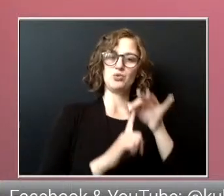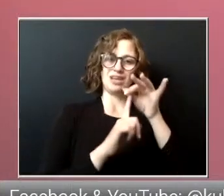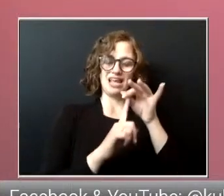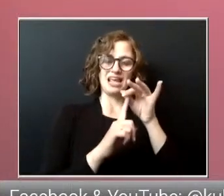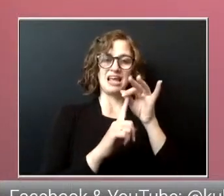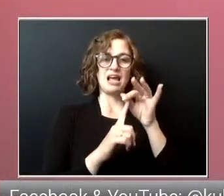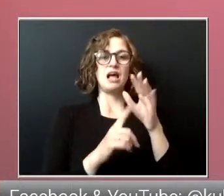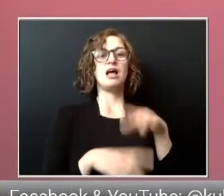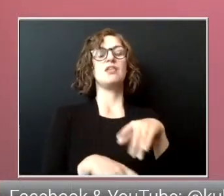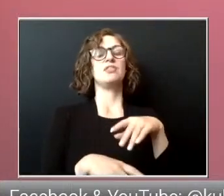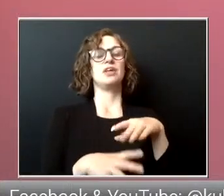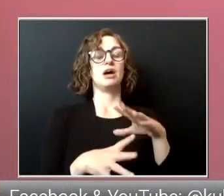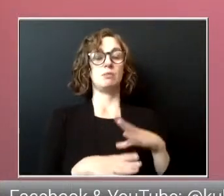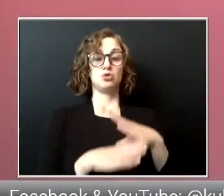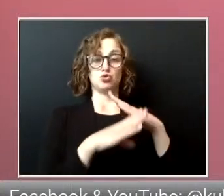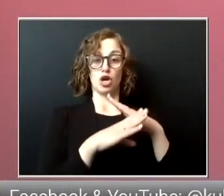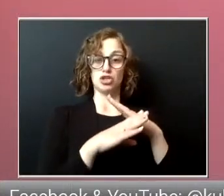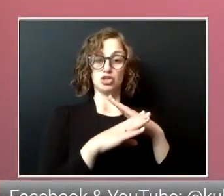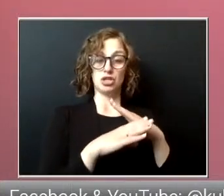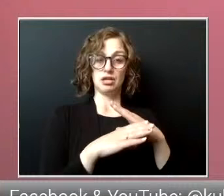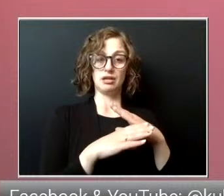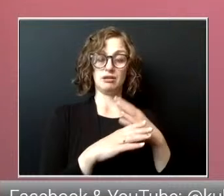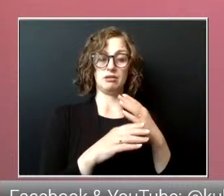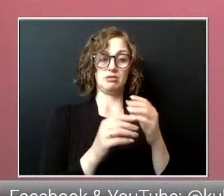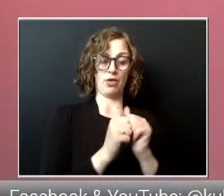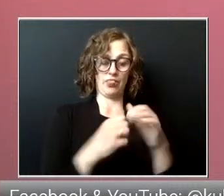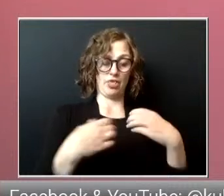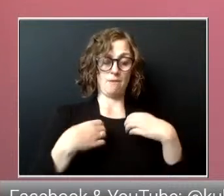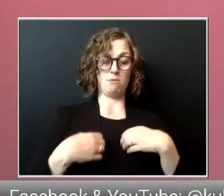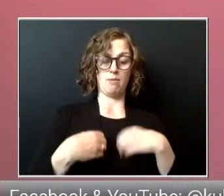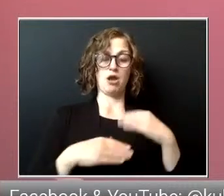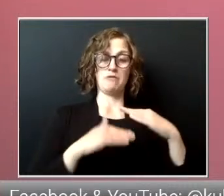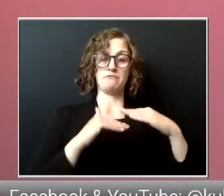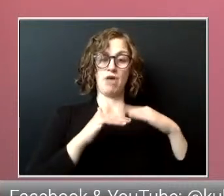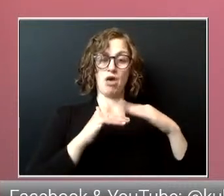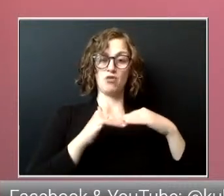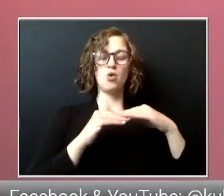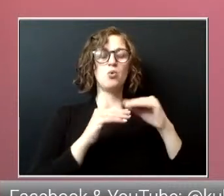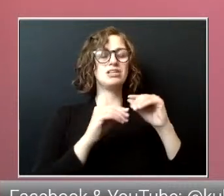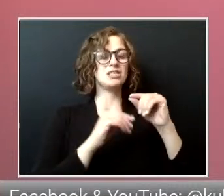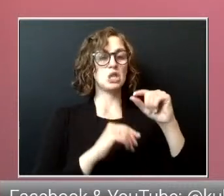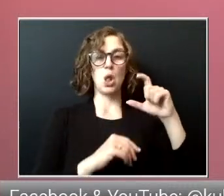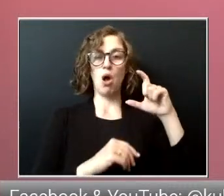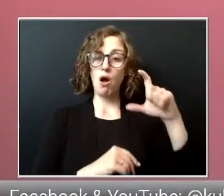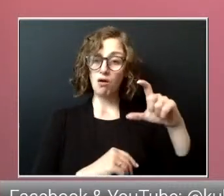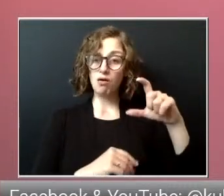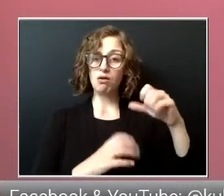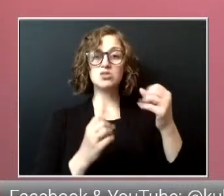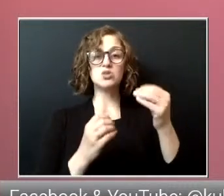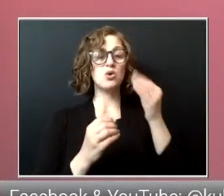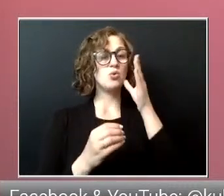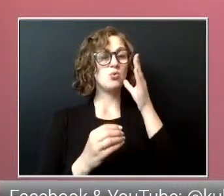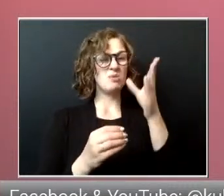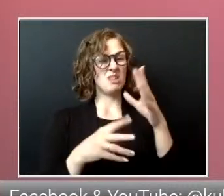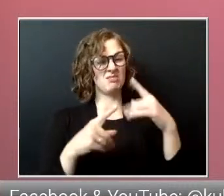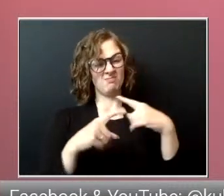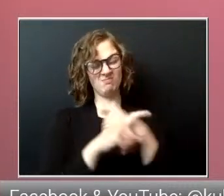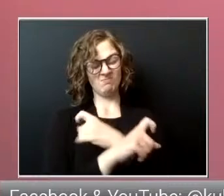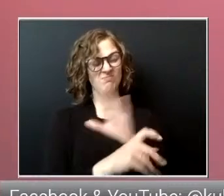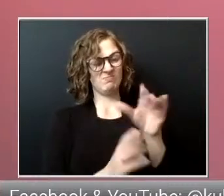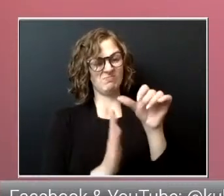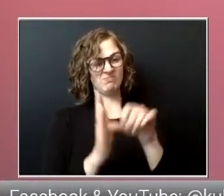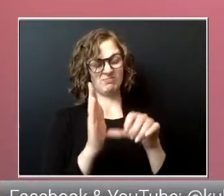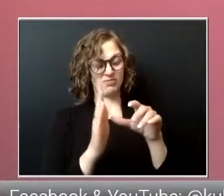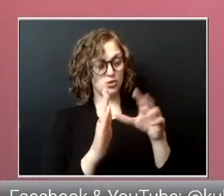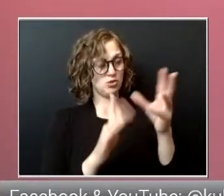long. So it was going to be a complicated process for the surgeon to get rid of as much of that as possible. Got it.